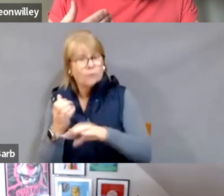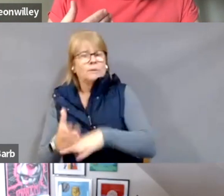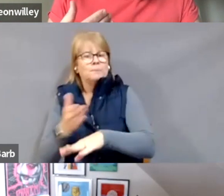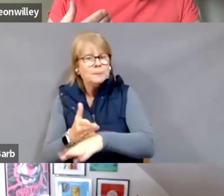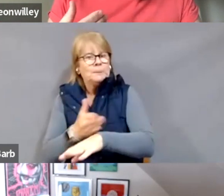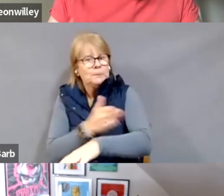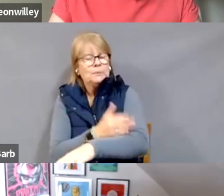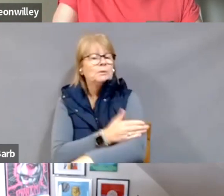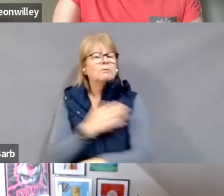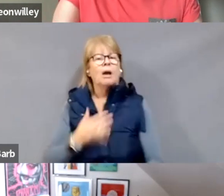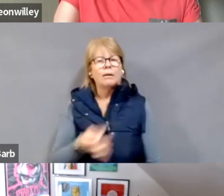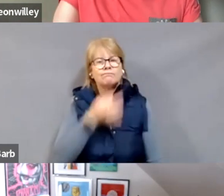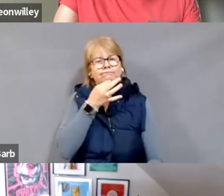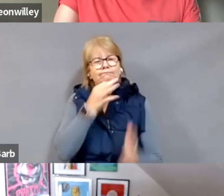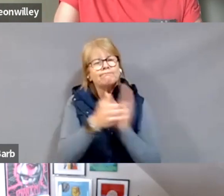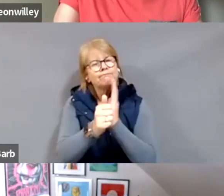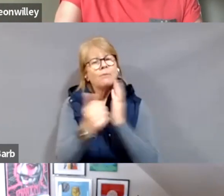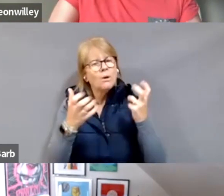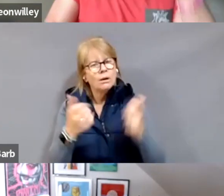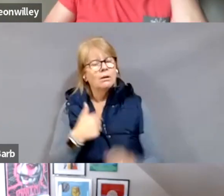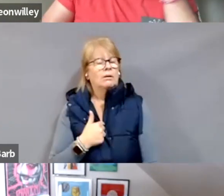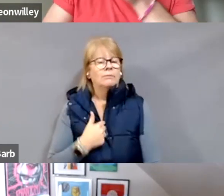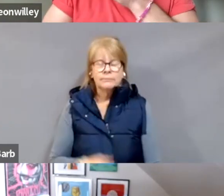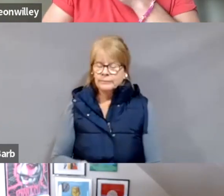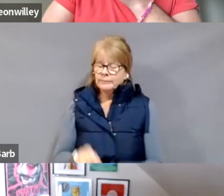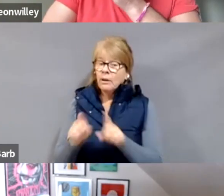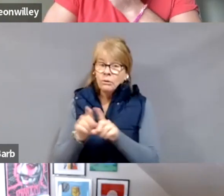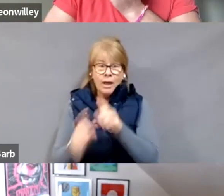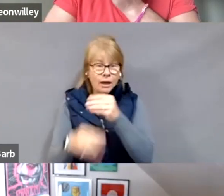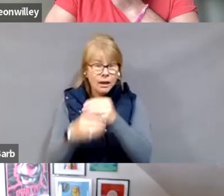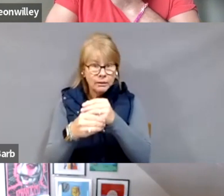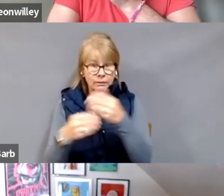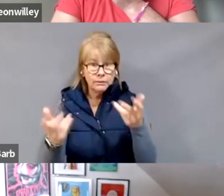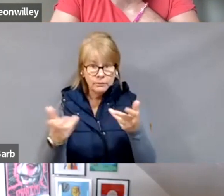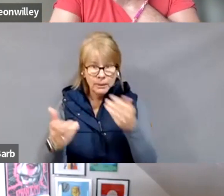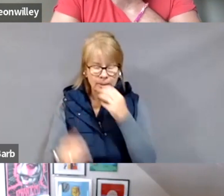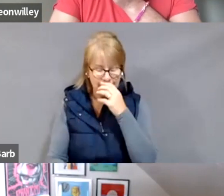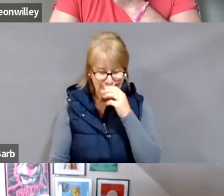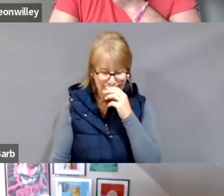And the other thing I would say is that,